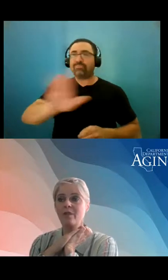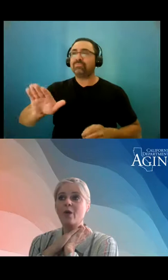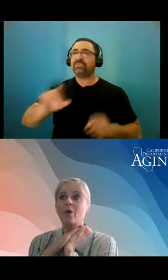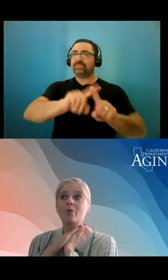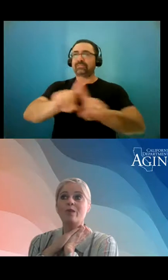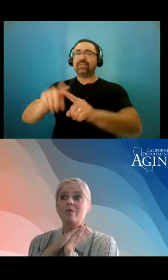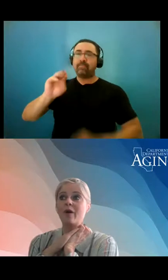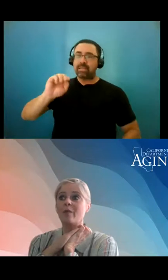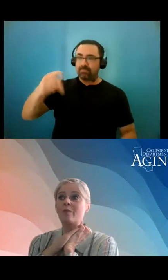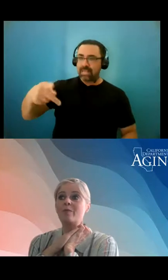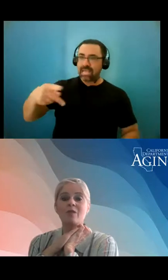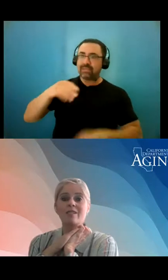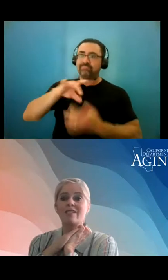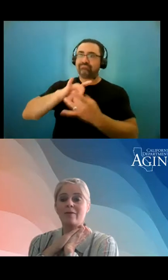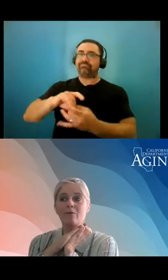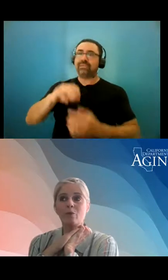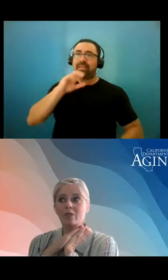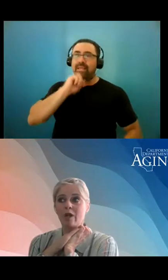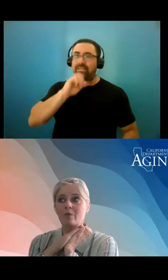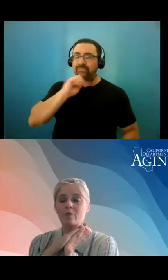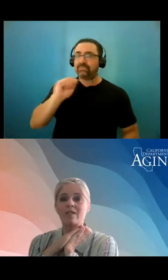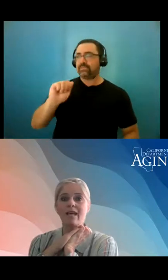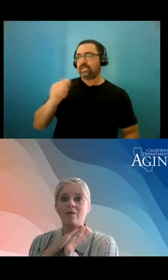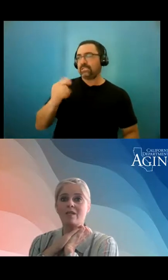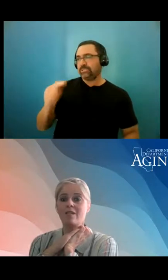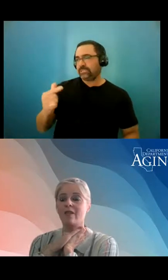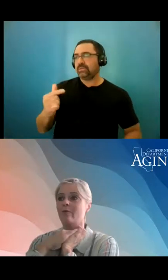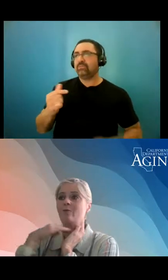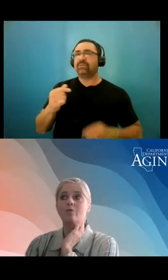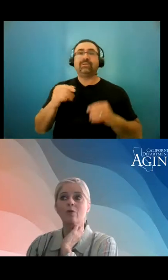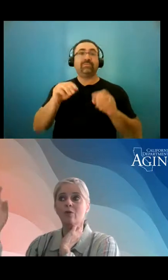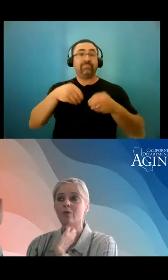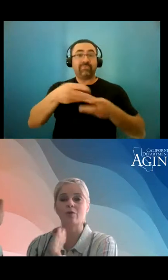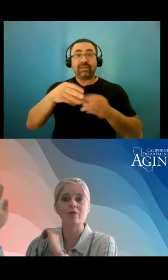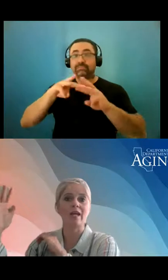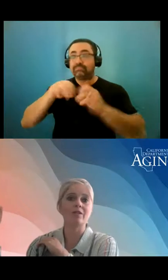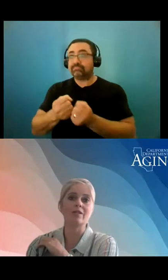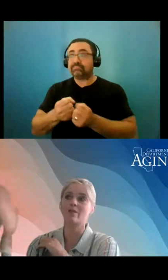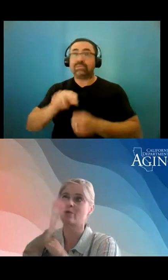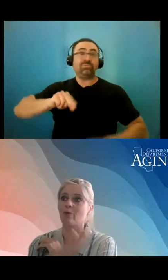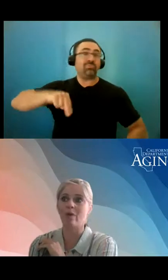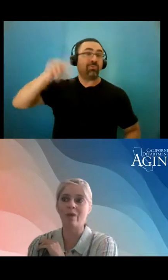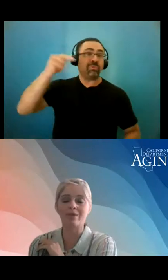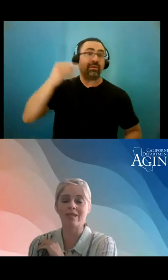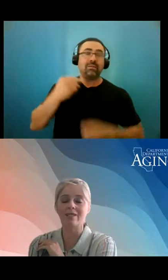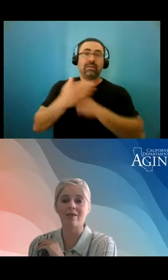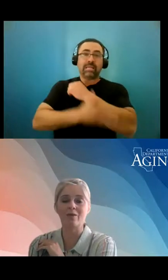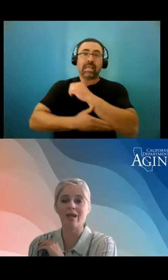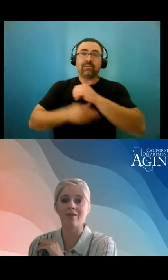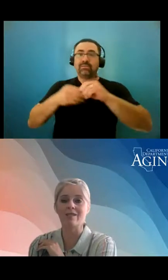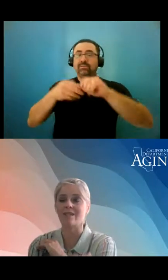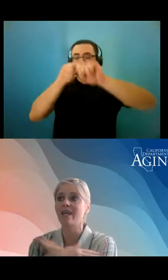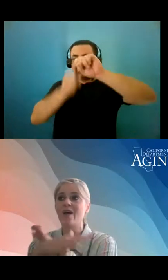aging. We've done several workshops with counties from rural northern counties to more populated